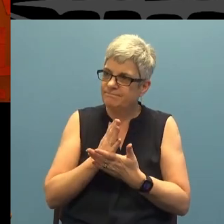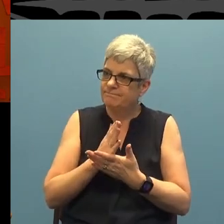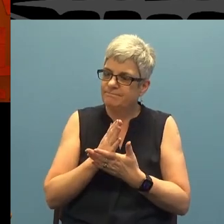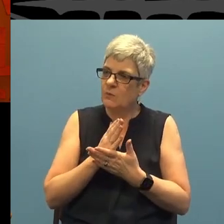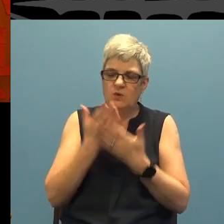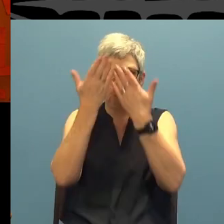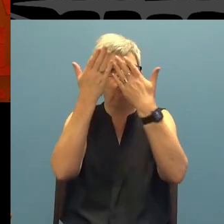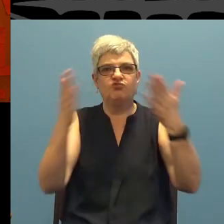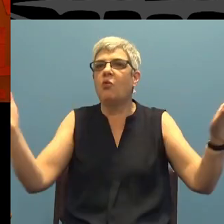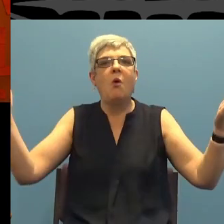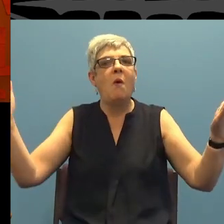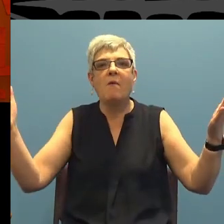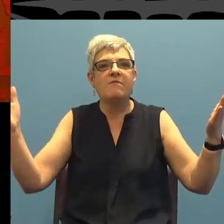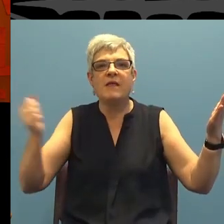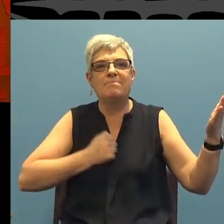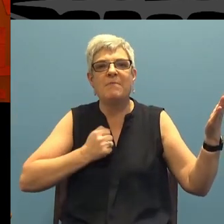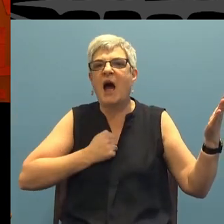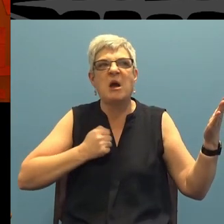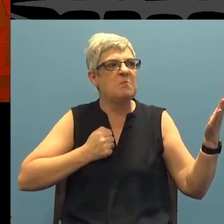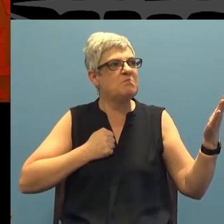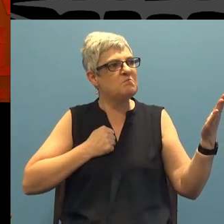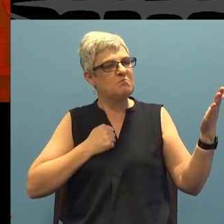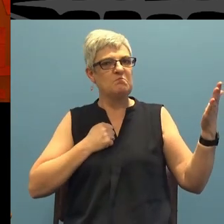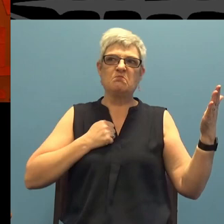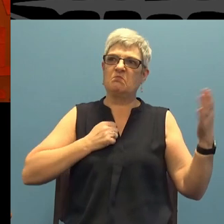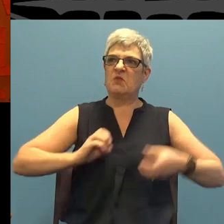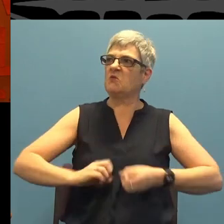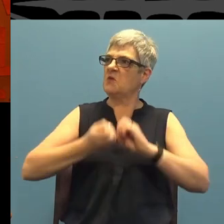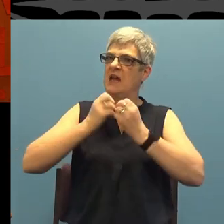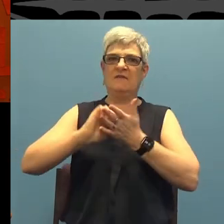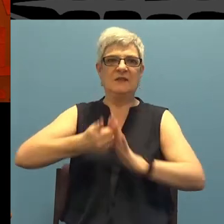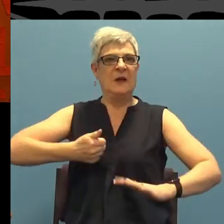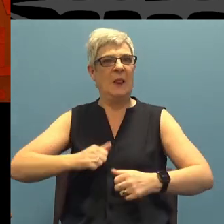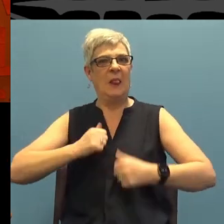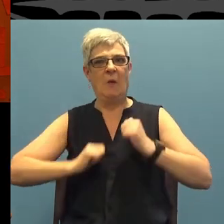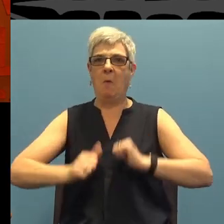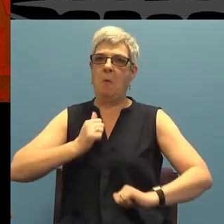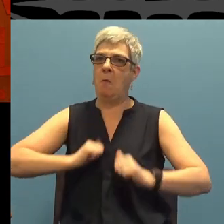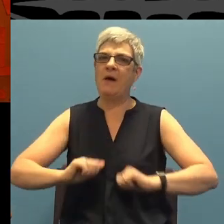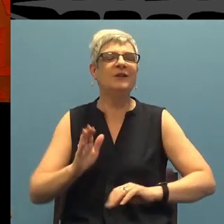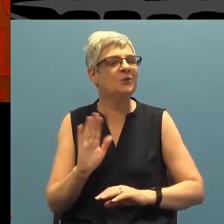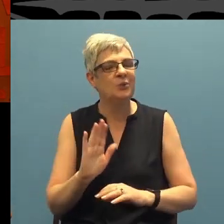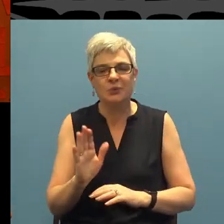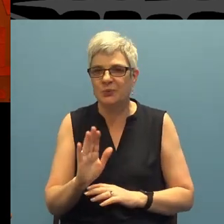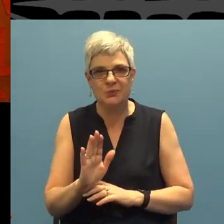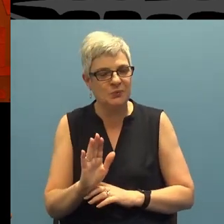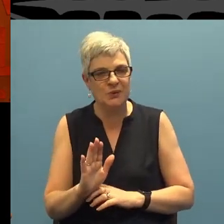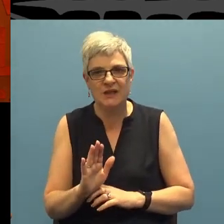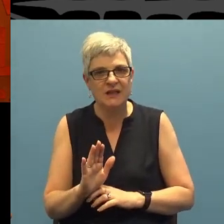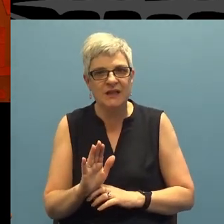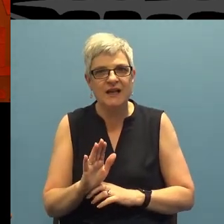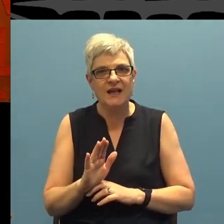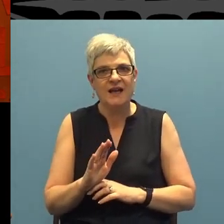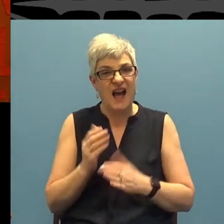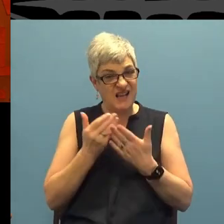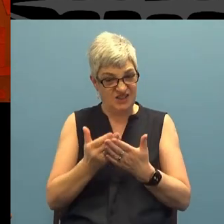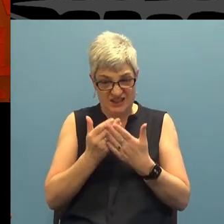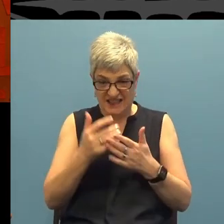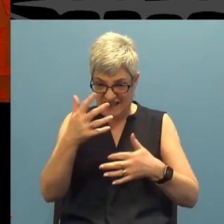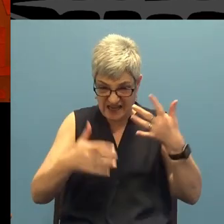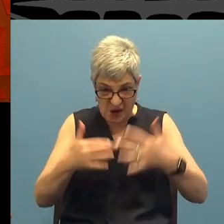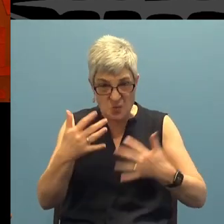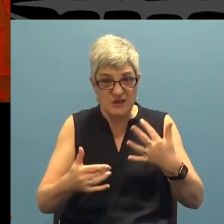to show off my kind of creative skills. I studied accounting at uni